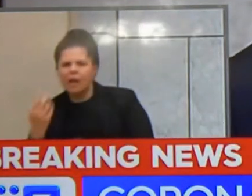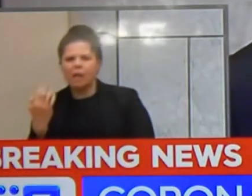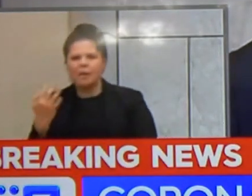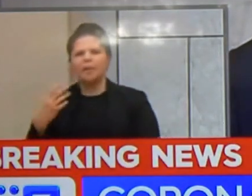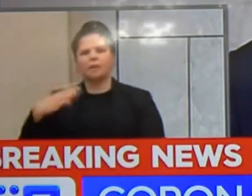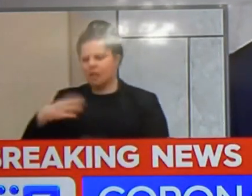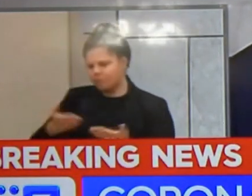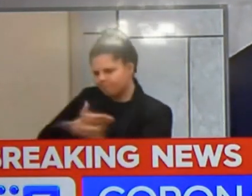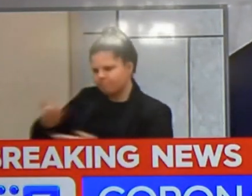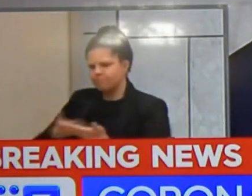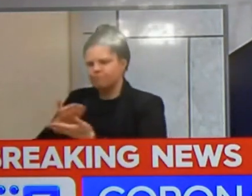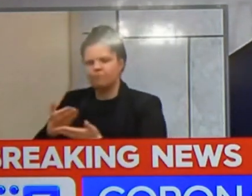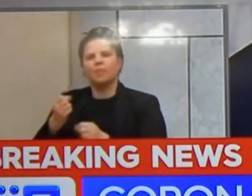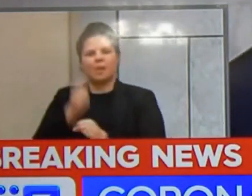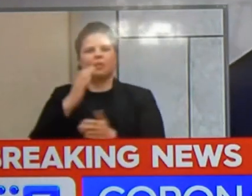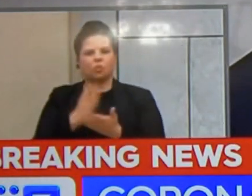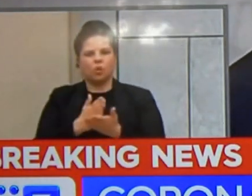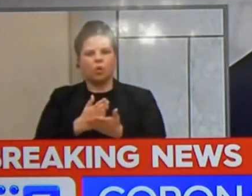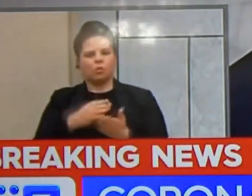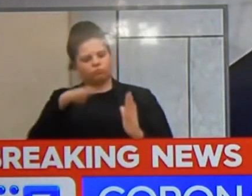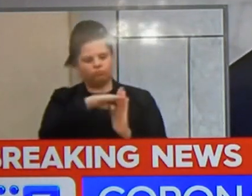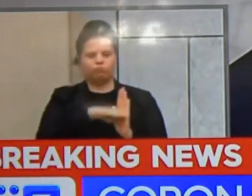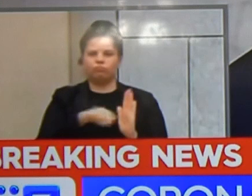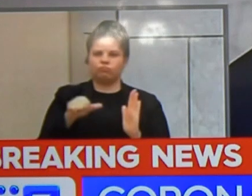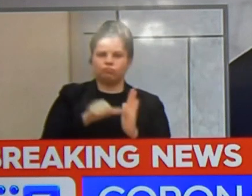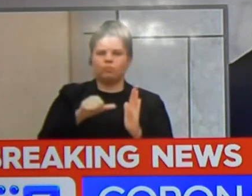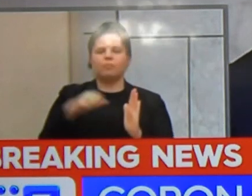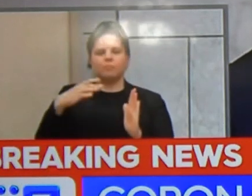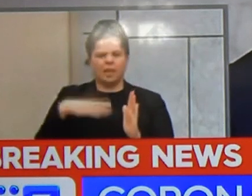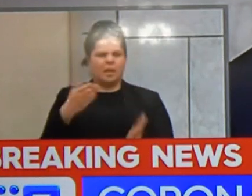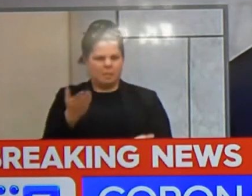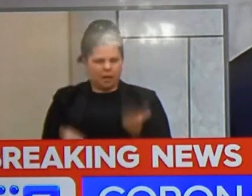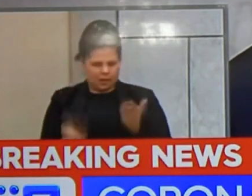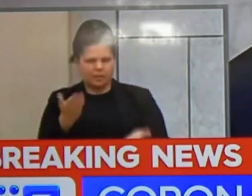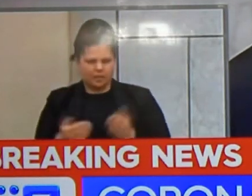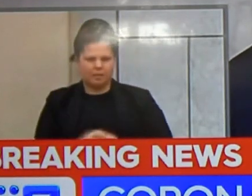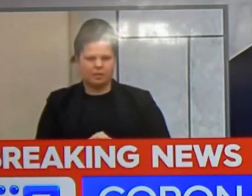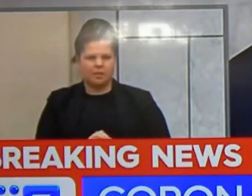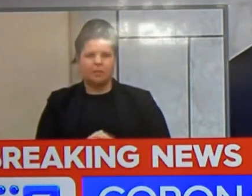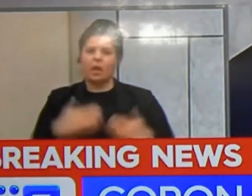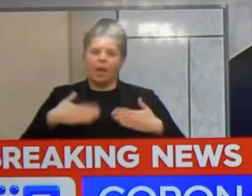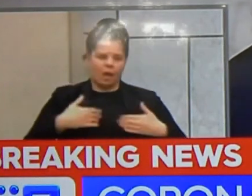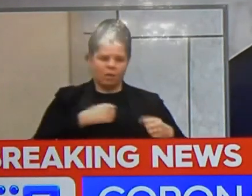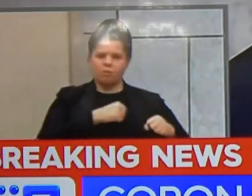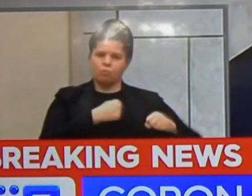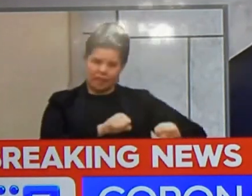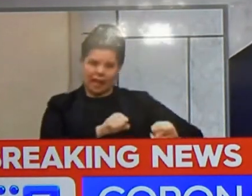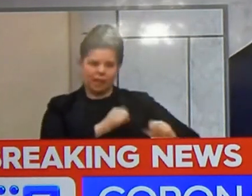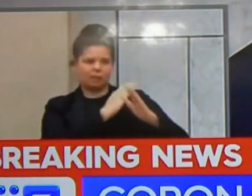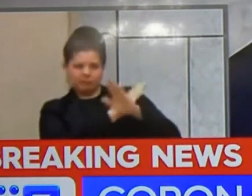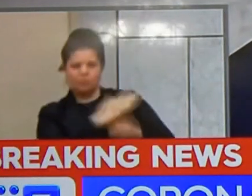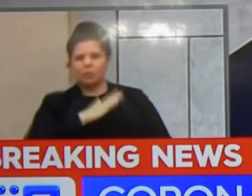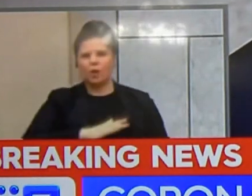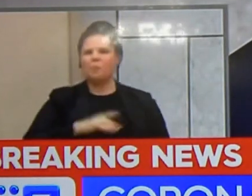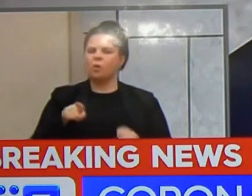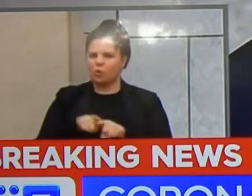only doing what is necessary to protect the health of Australians and at the same time ensure that we continue to keep our economy running